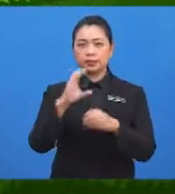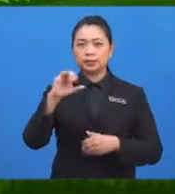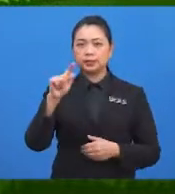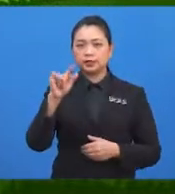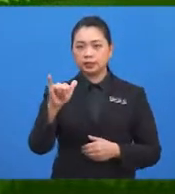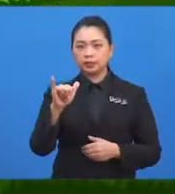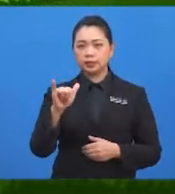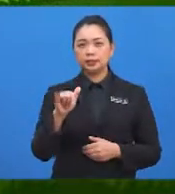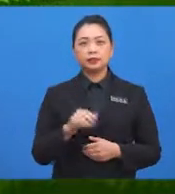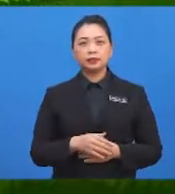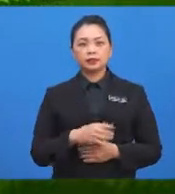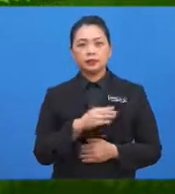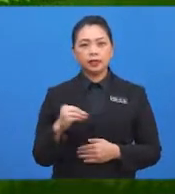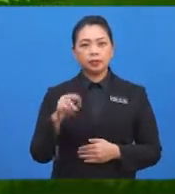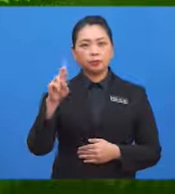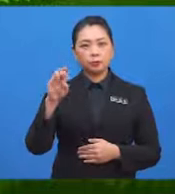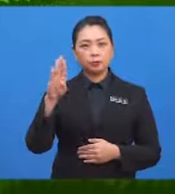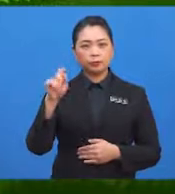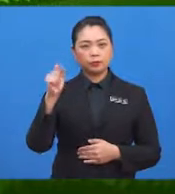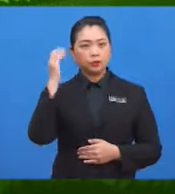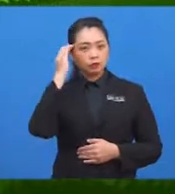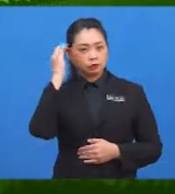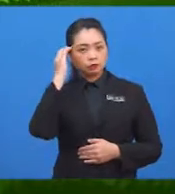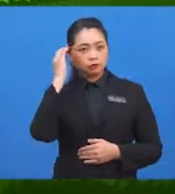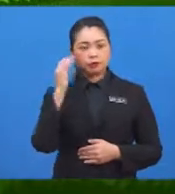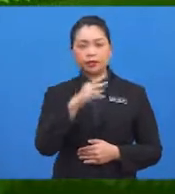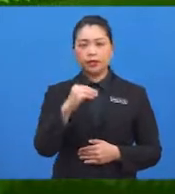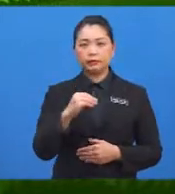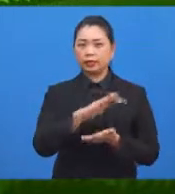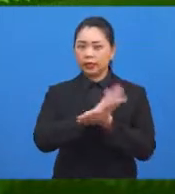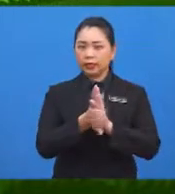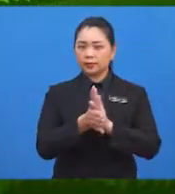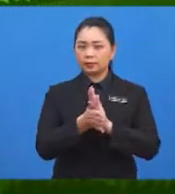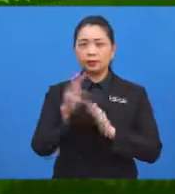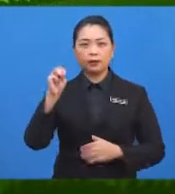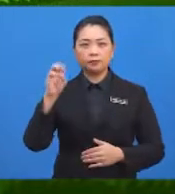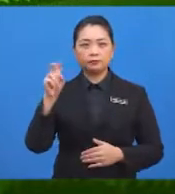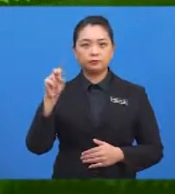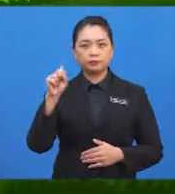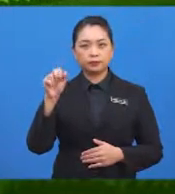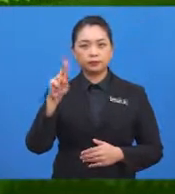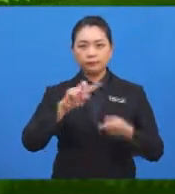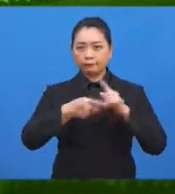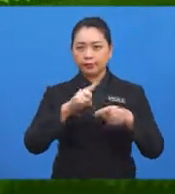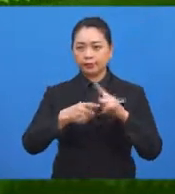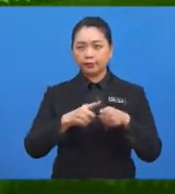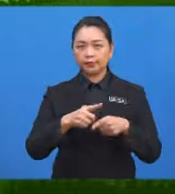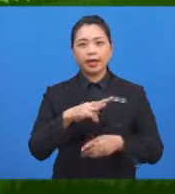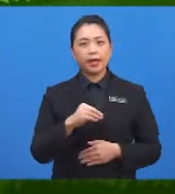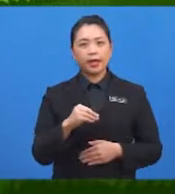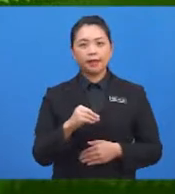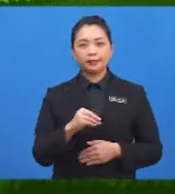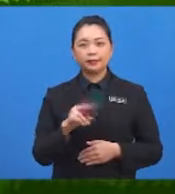gets to know the monster and becomes the monster's friend. By doing that, the monster is